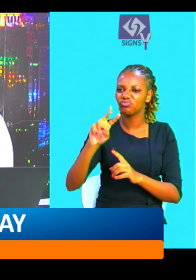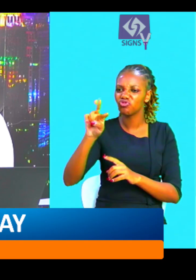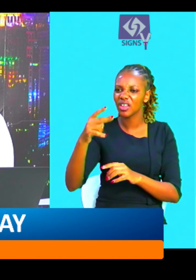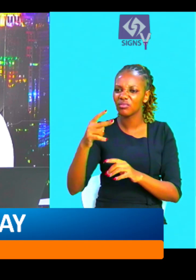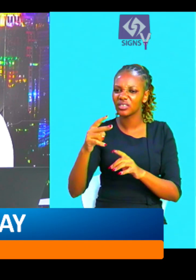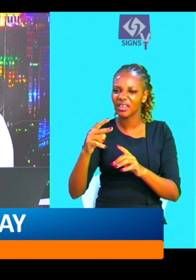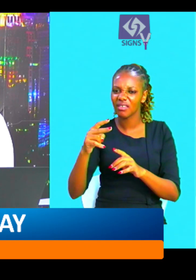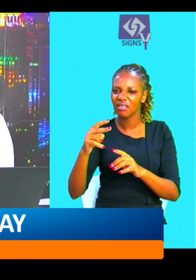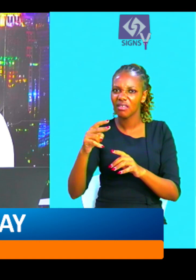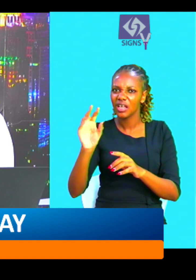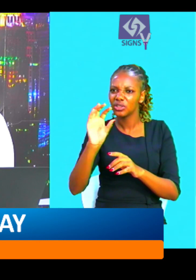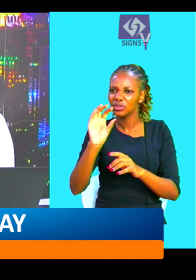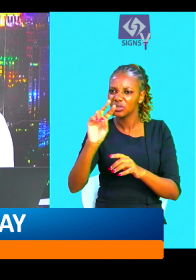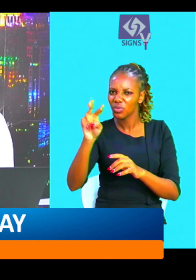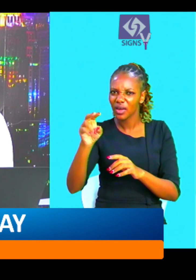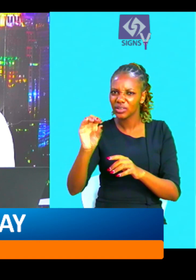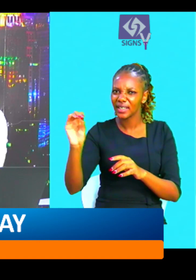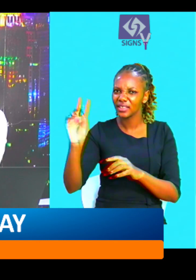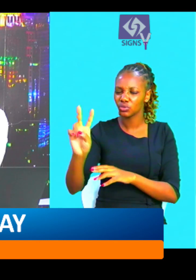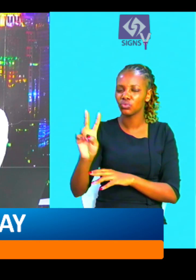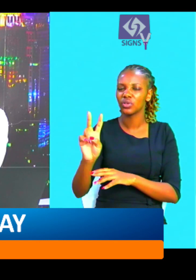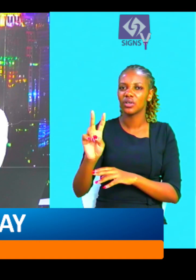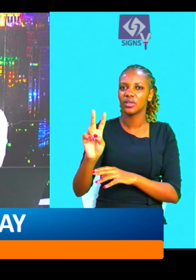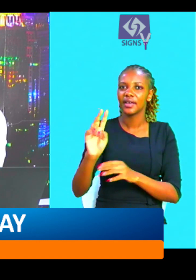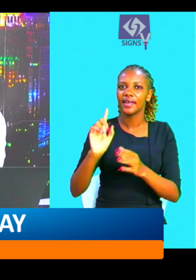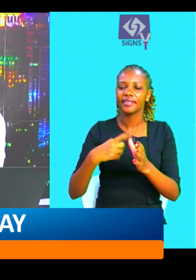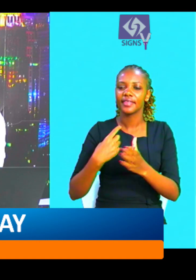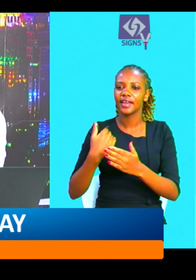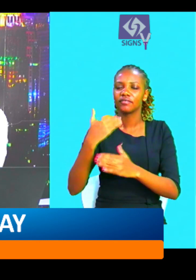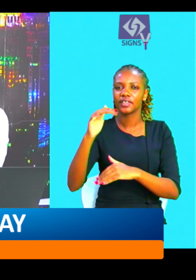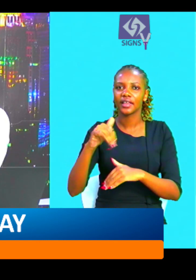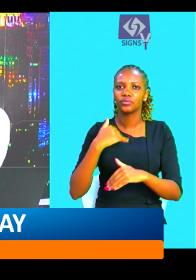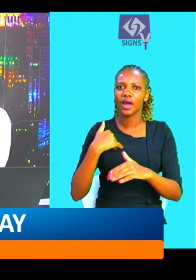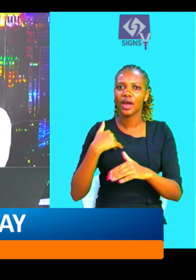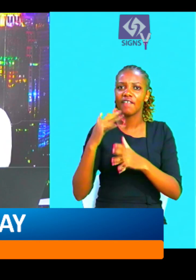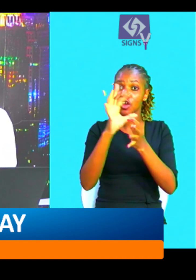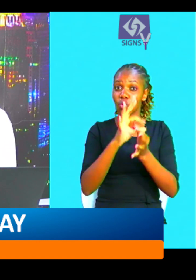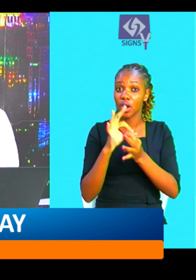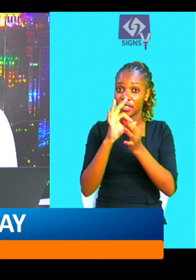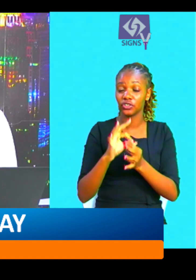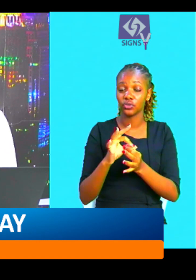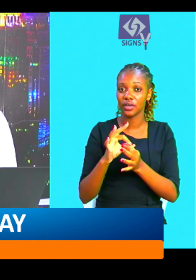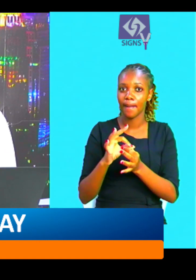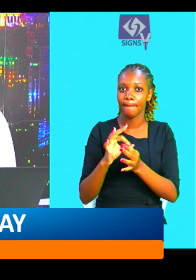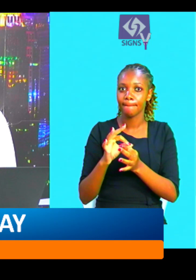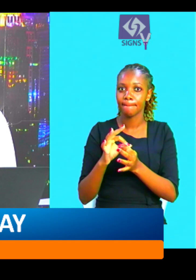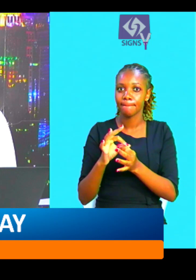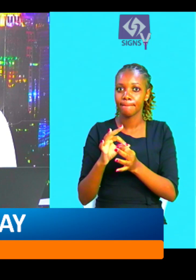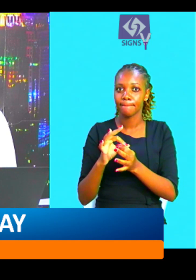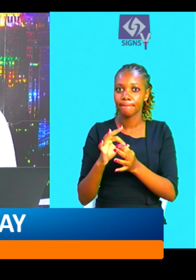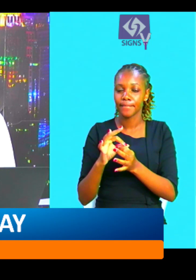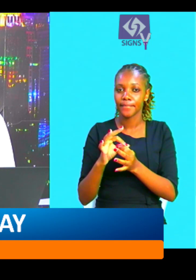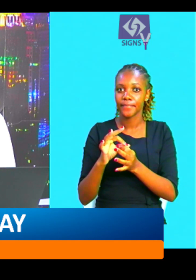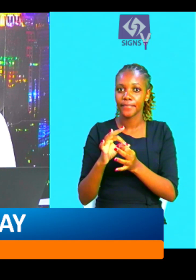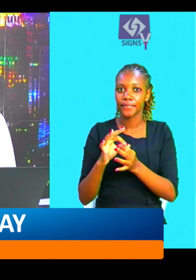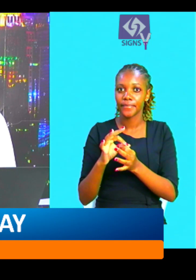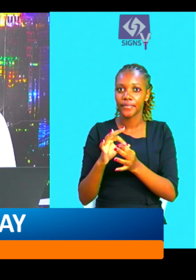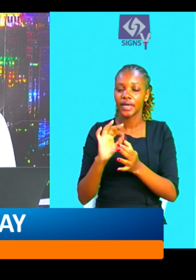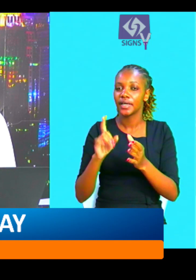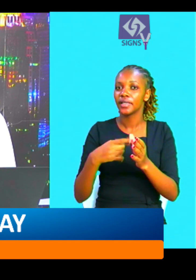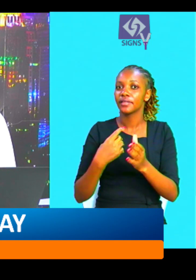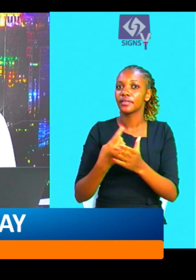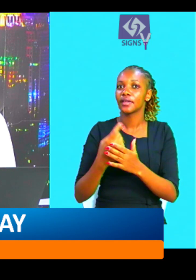is a possibility of him making the move and still the Nyanza region would say, okay, simeona wasaliti. Now if Nyanza comes together